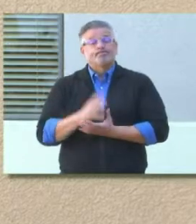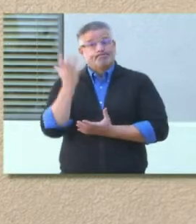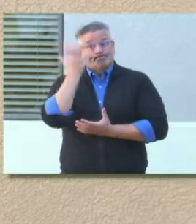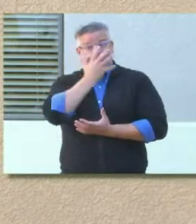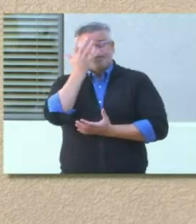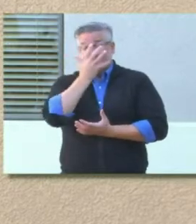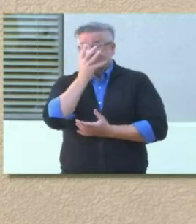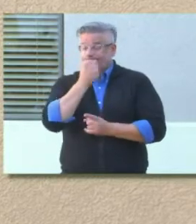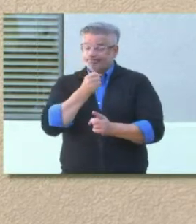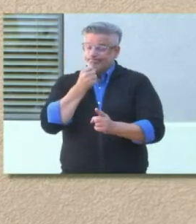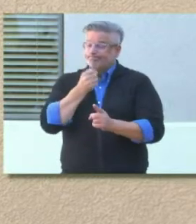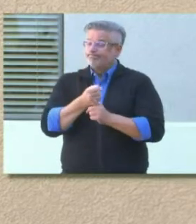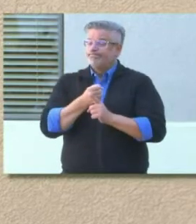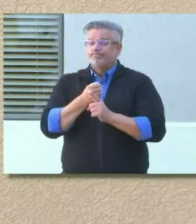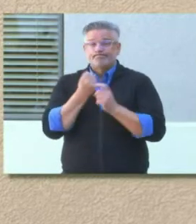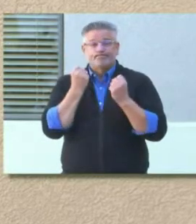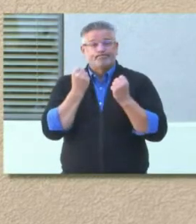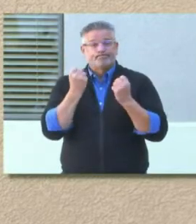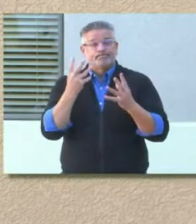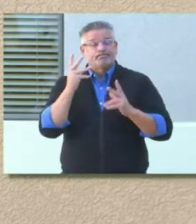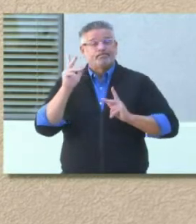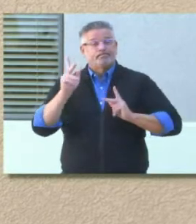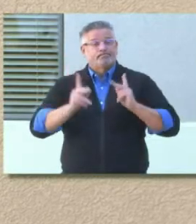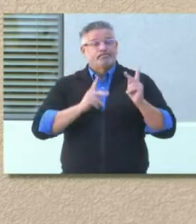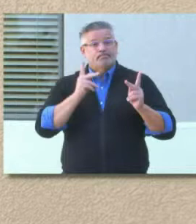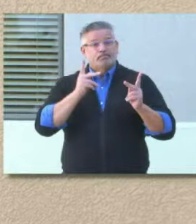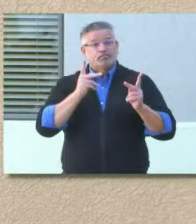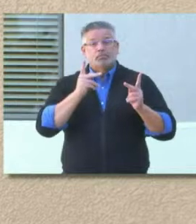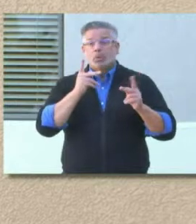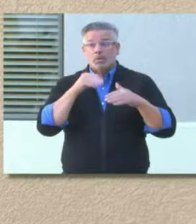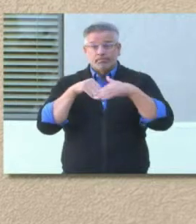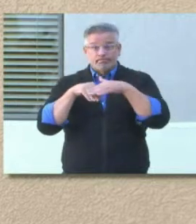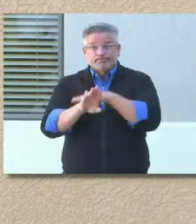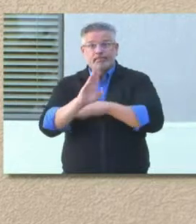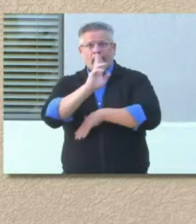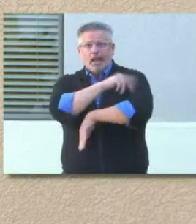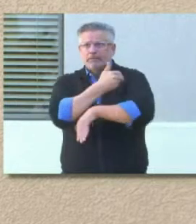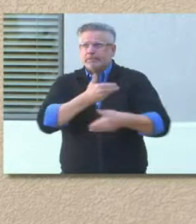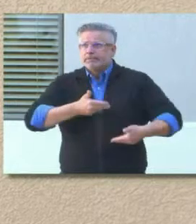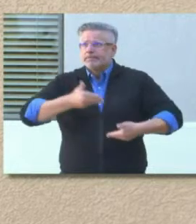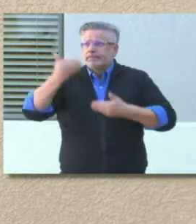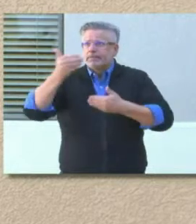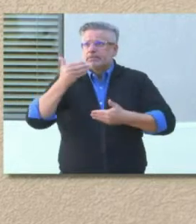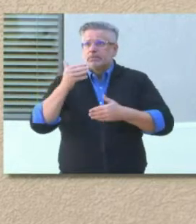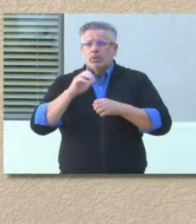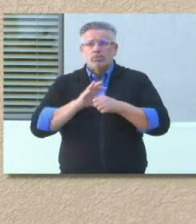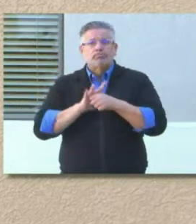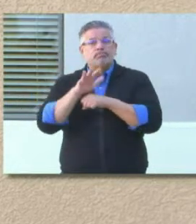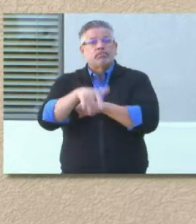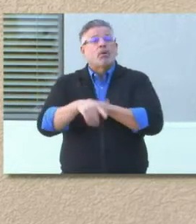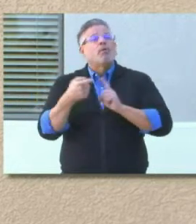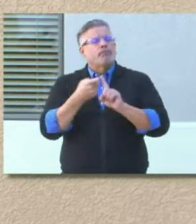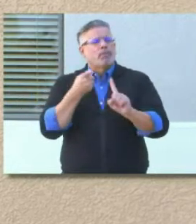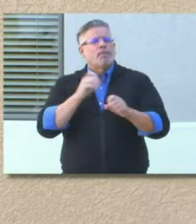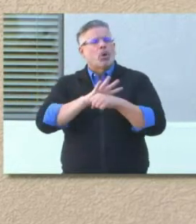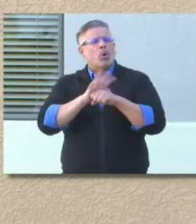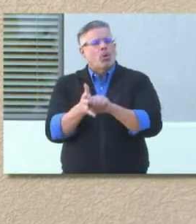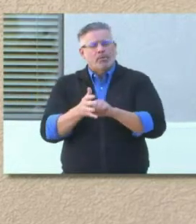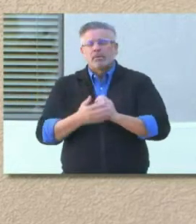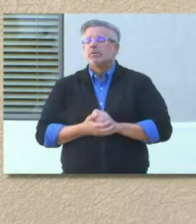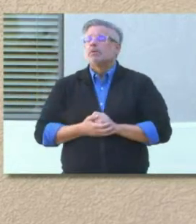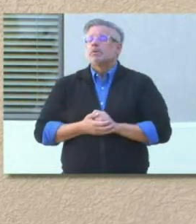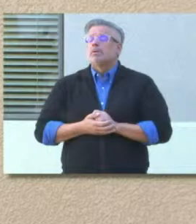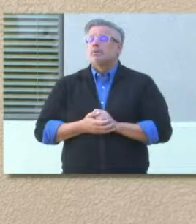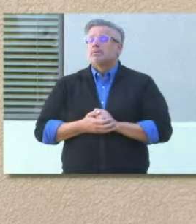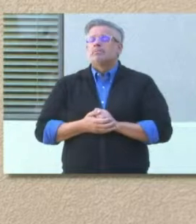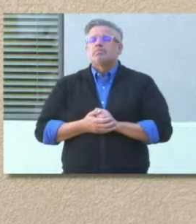impact on the number of people who have been admitted during this last surge in the pandemic. We've had a very